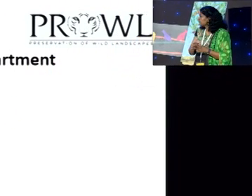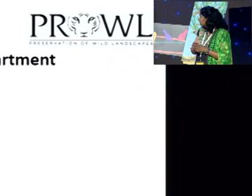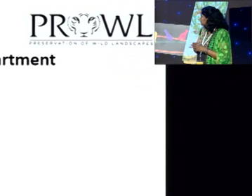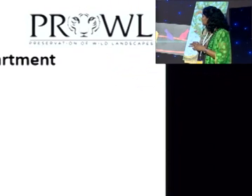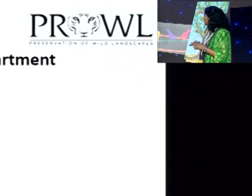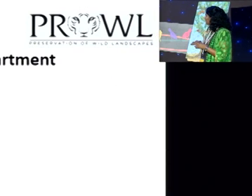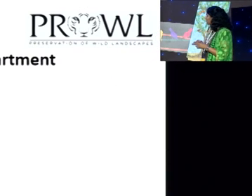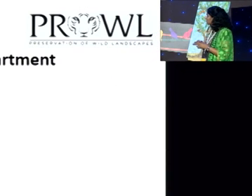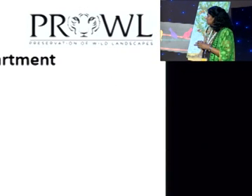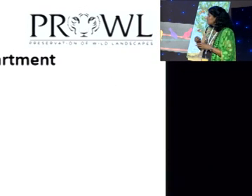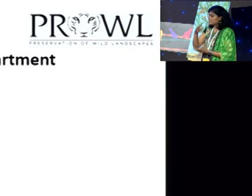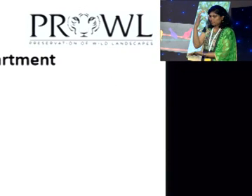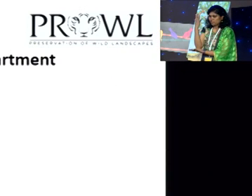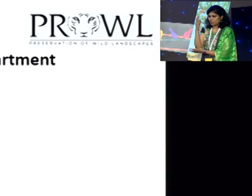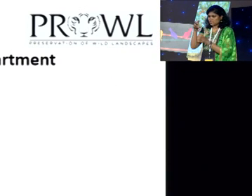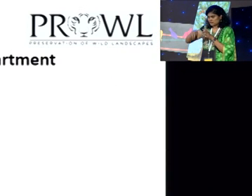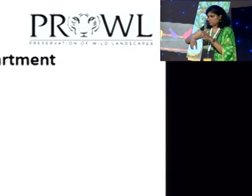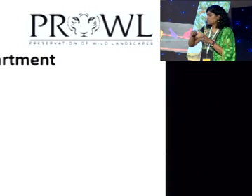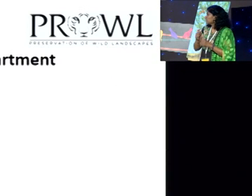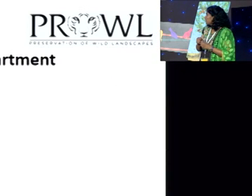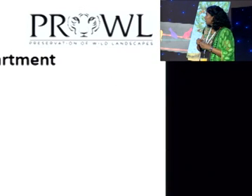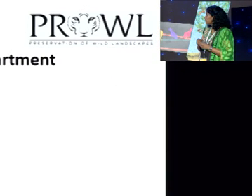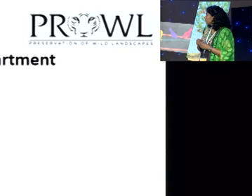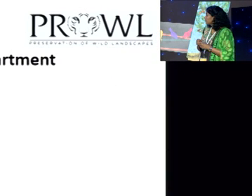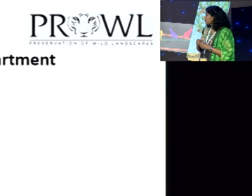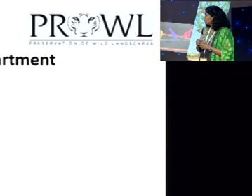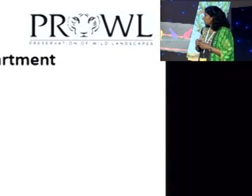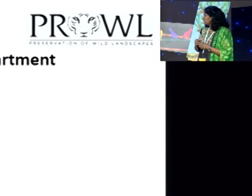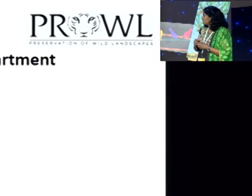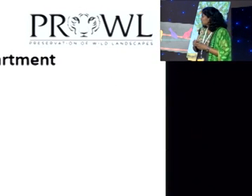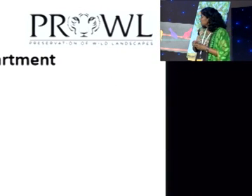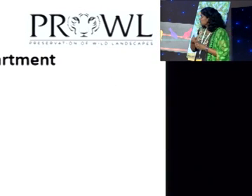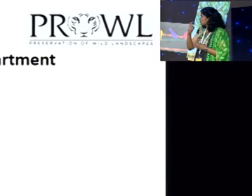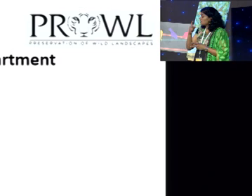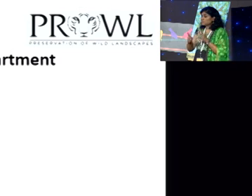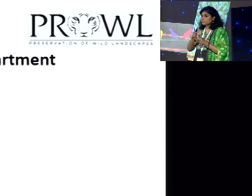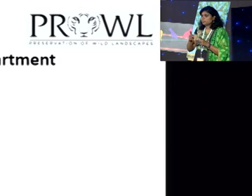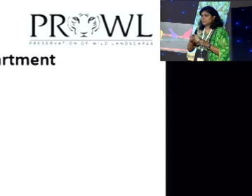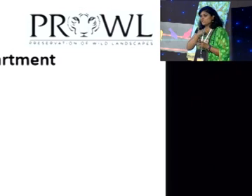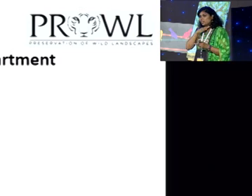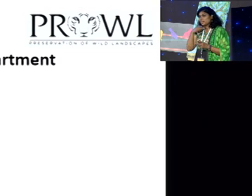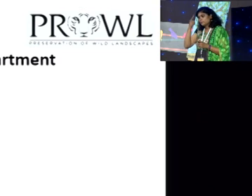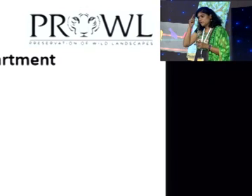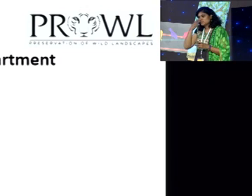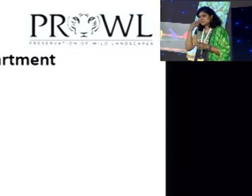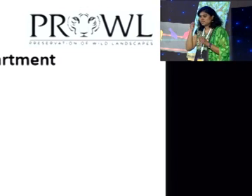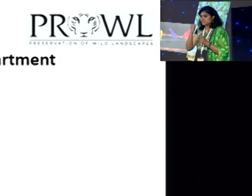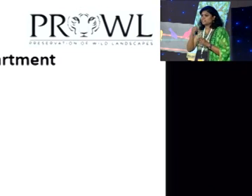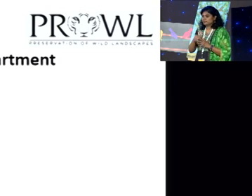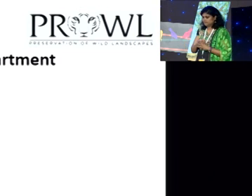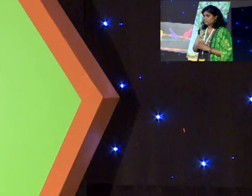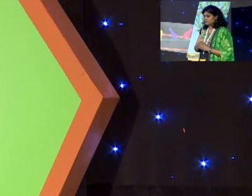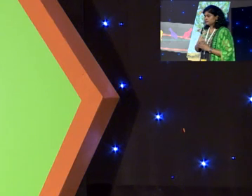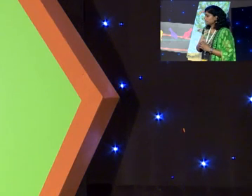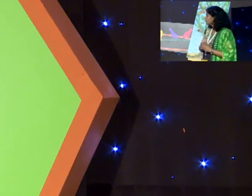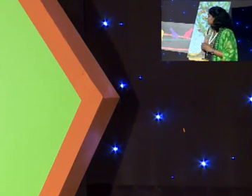the State Forest Department. So there was a man-eater, he had killed 7 people, and the department wasn't sure as